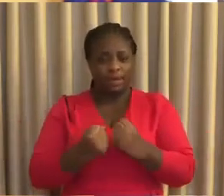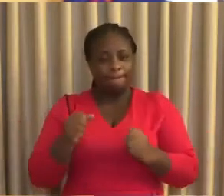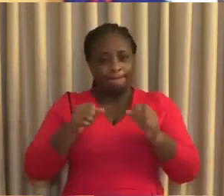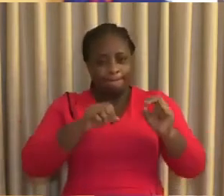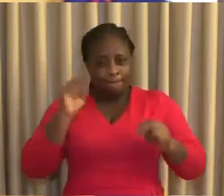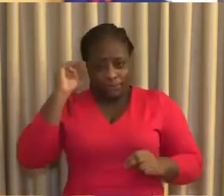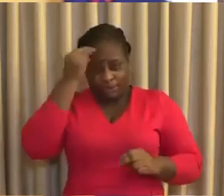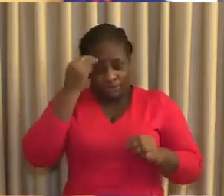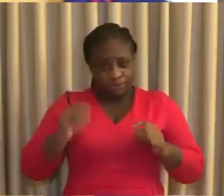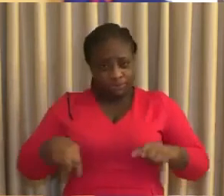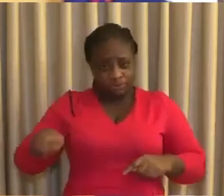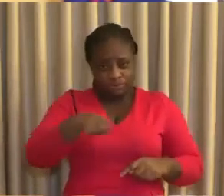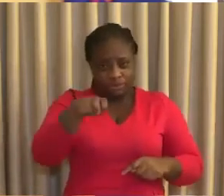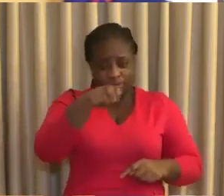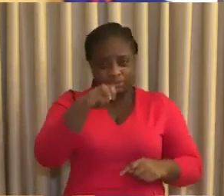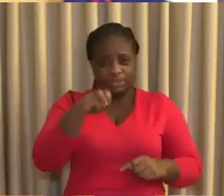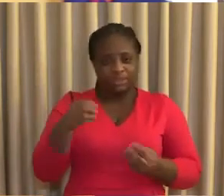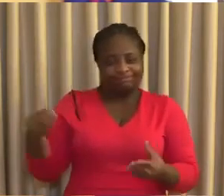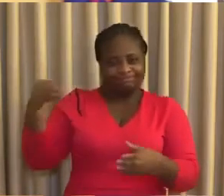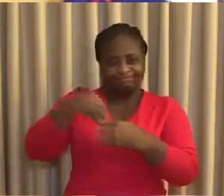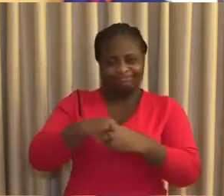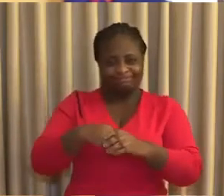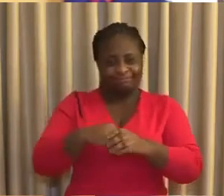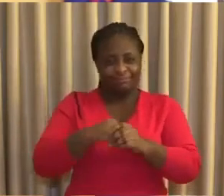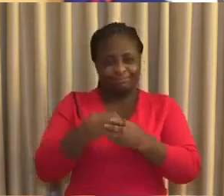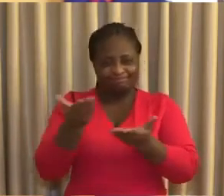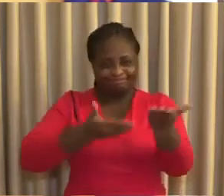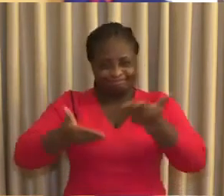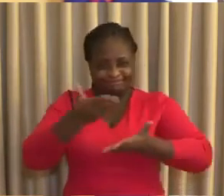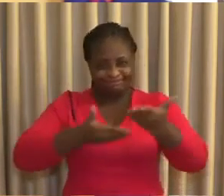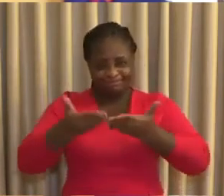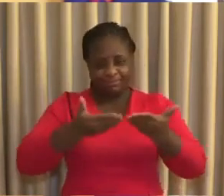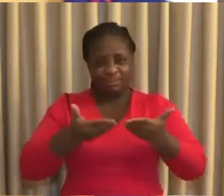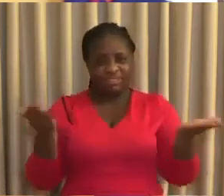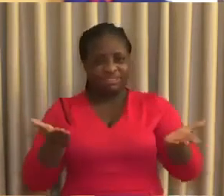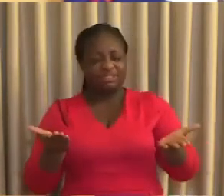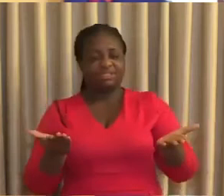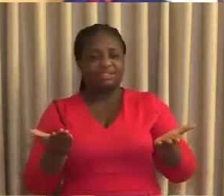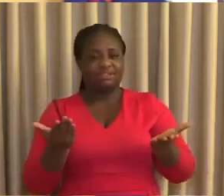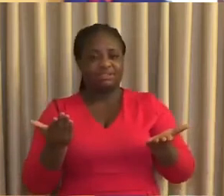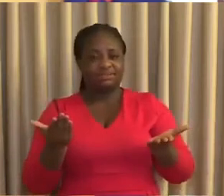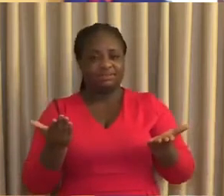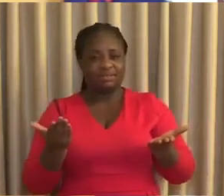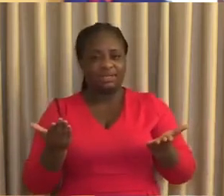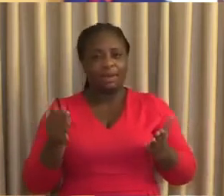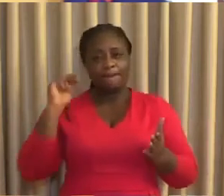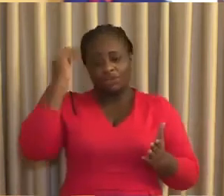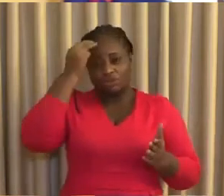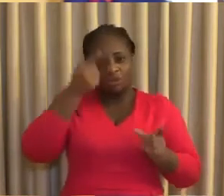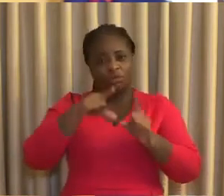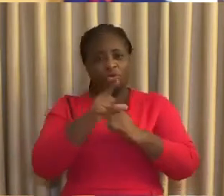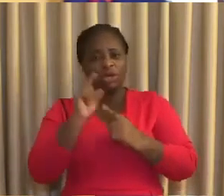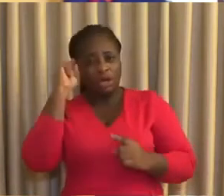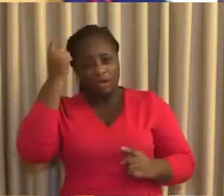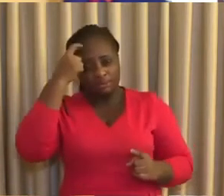the transport operators and unions in this regard. The Ministry of Local Government and Rural Development